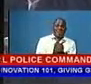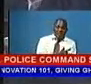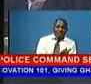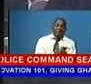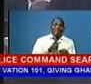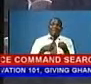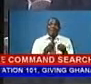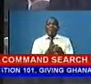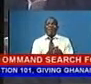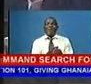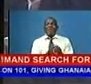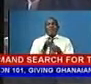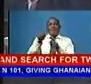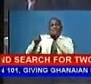to the